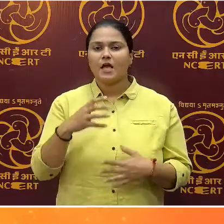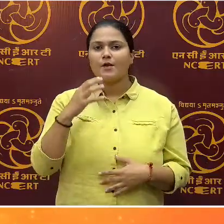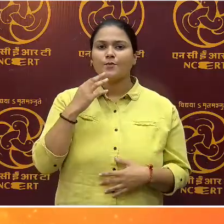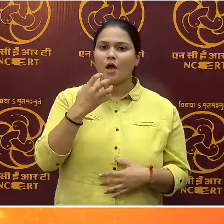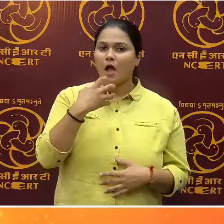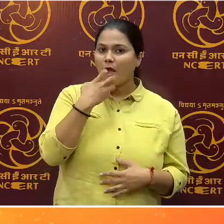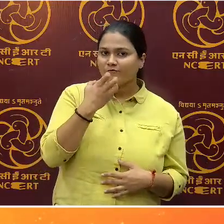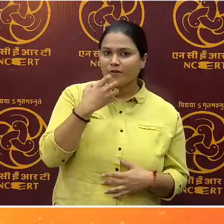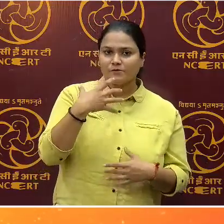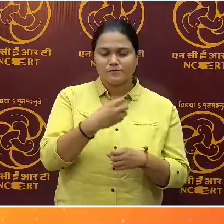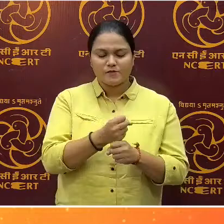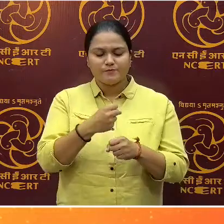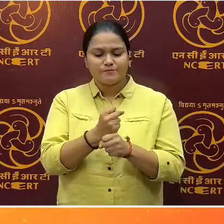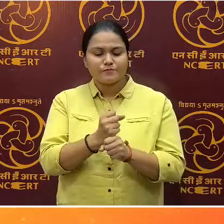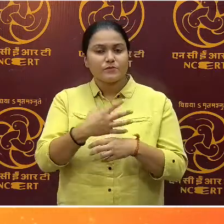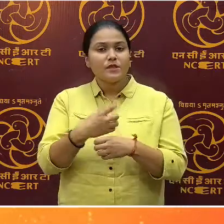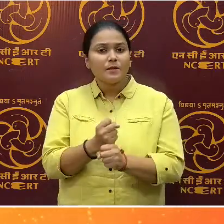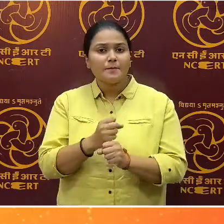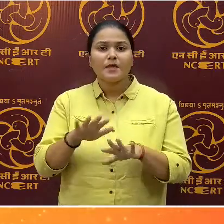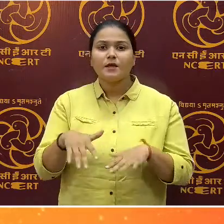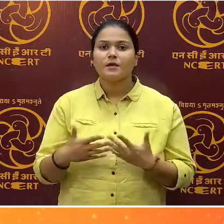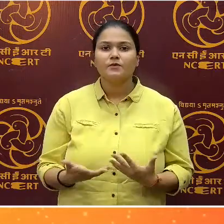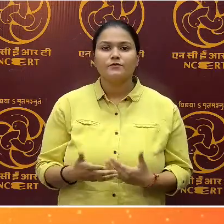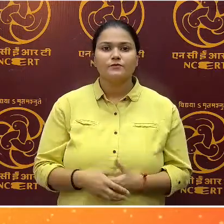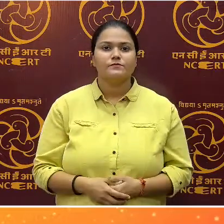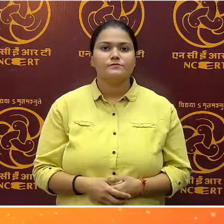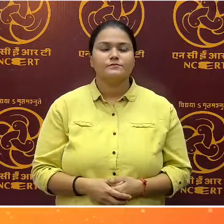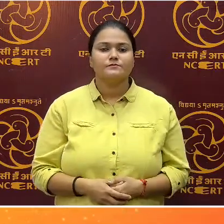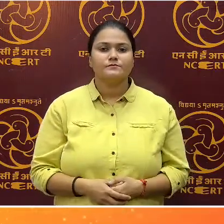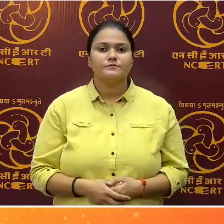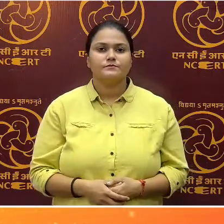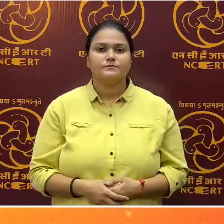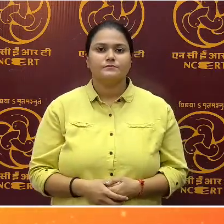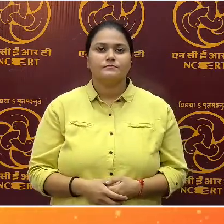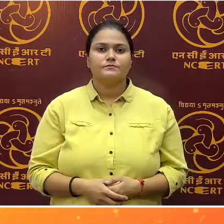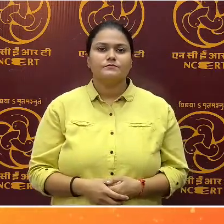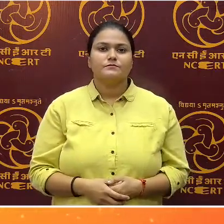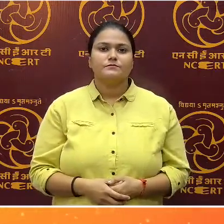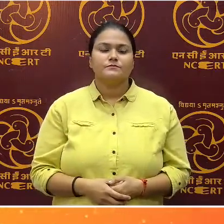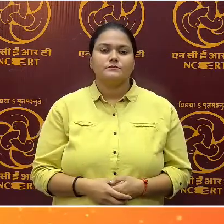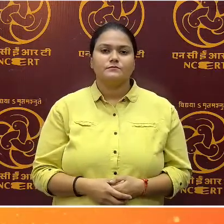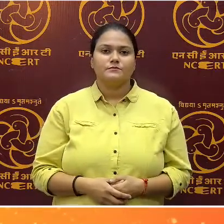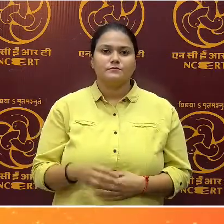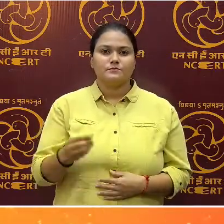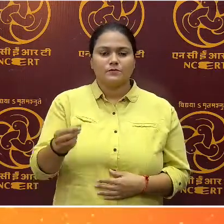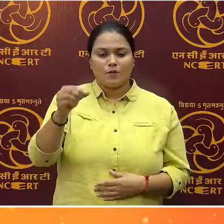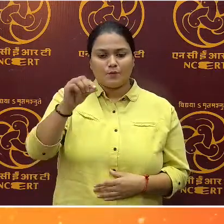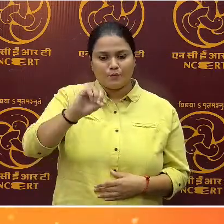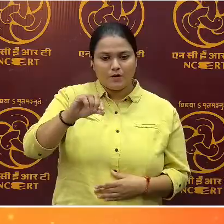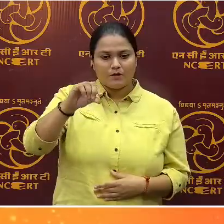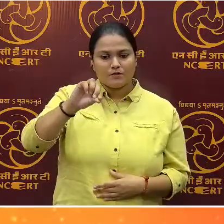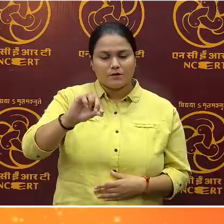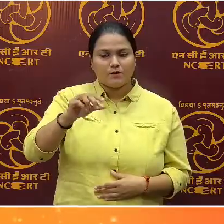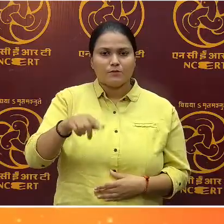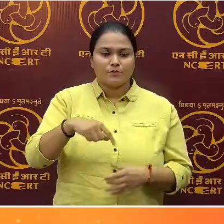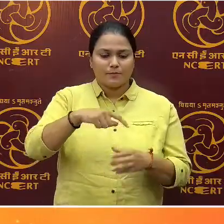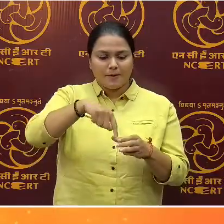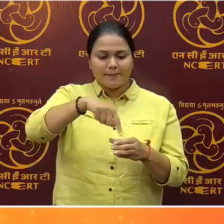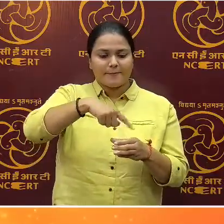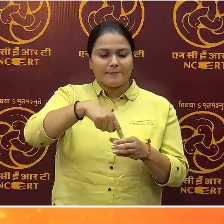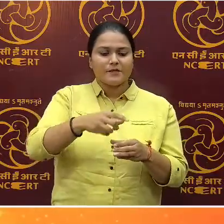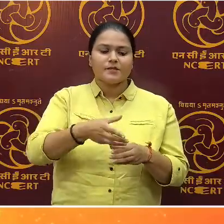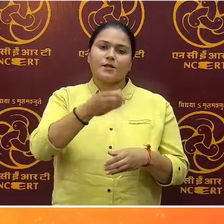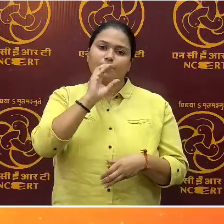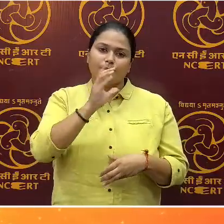in the market. So how do we prepare? We have a concentrate formula of it, right? We take it and we dissolve it in water.